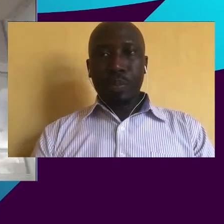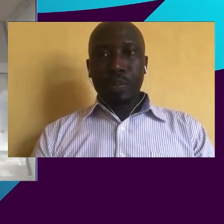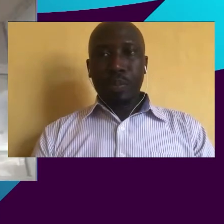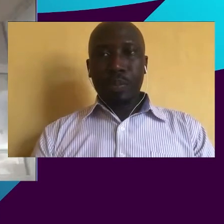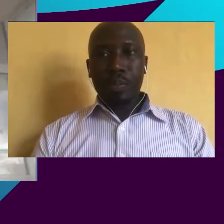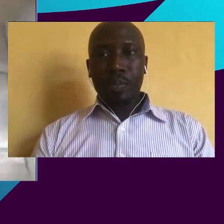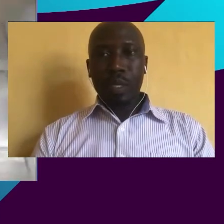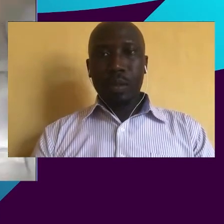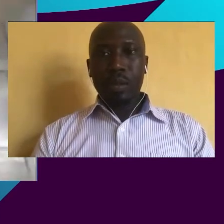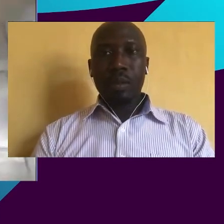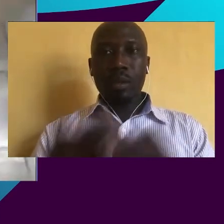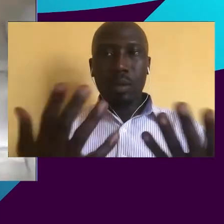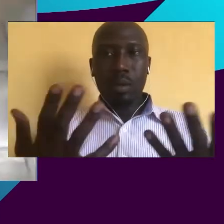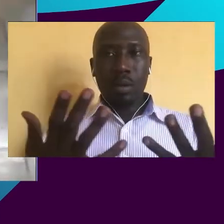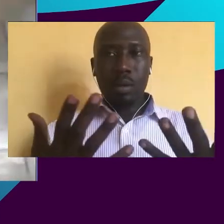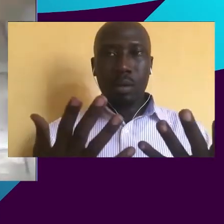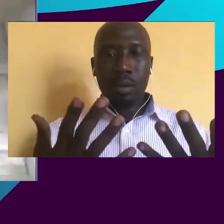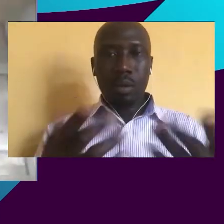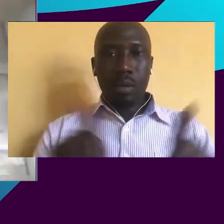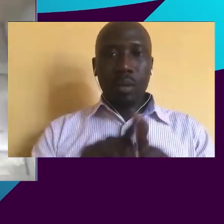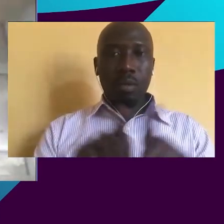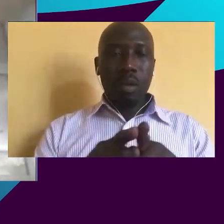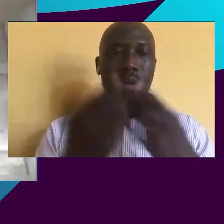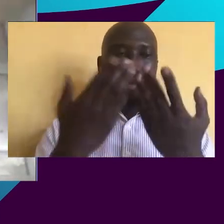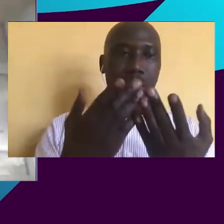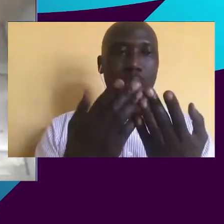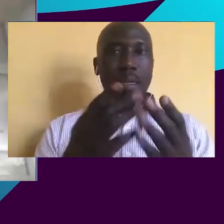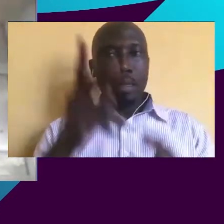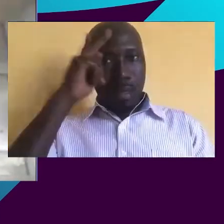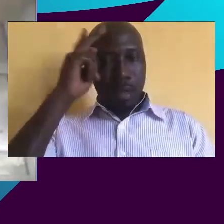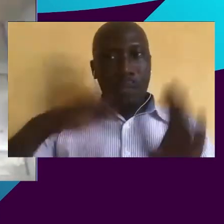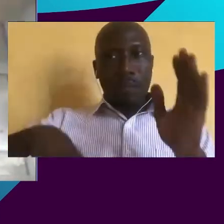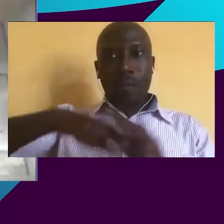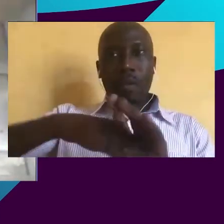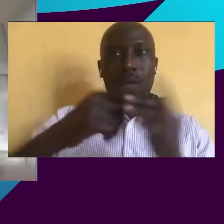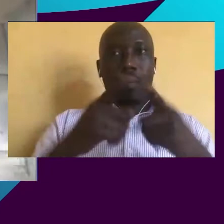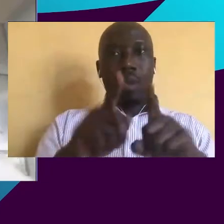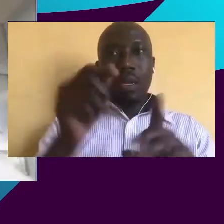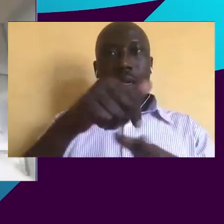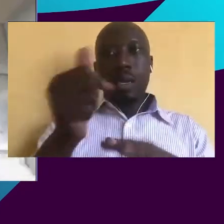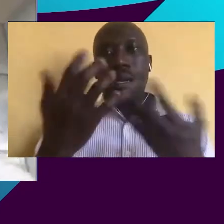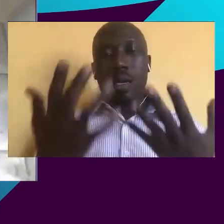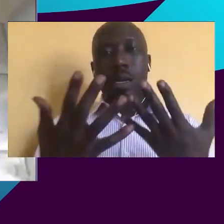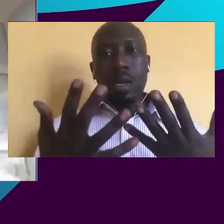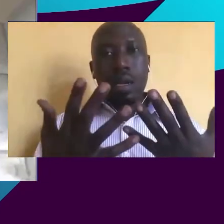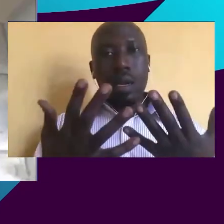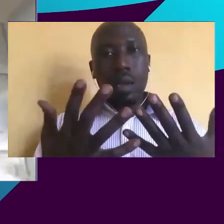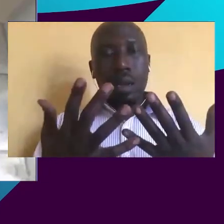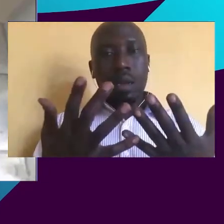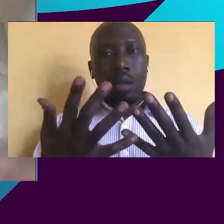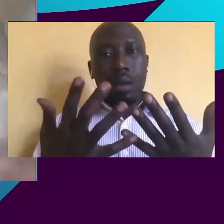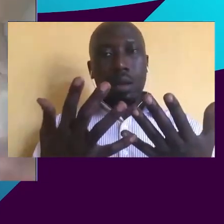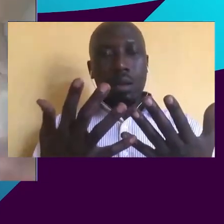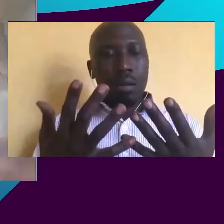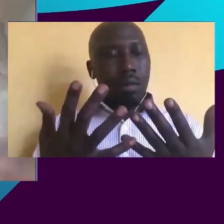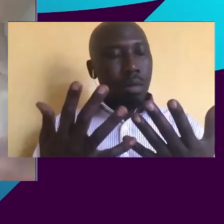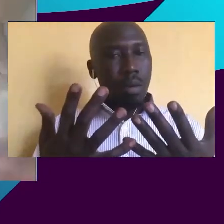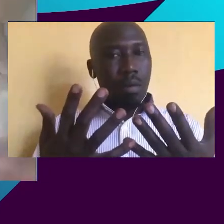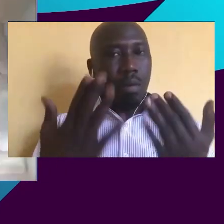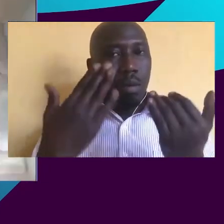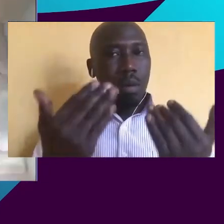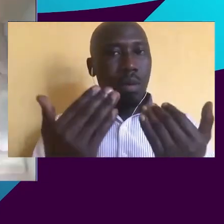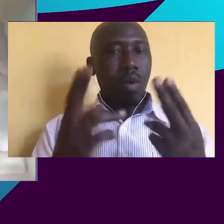Started in Premier Skills in football, but in another sport, I think she will tackle